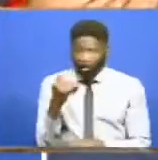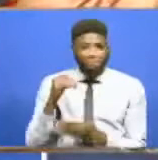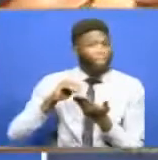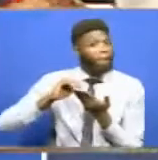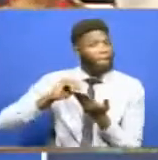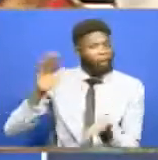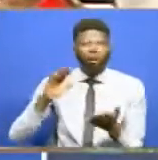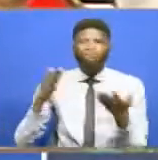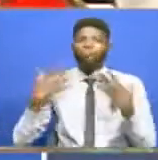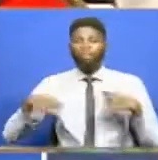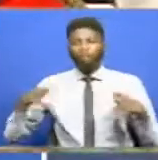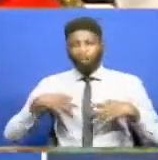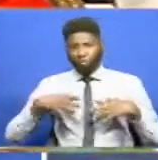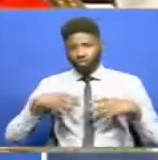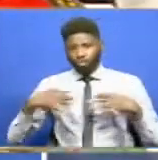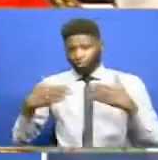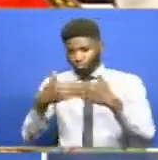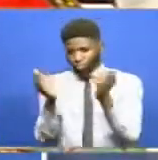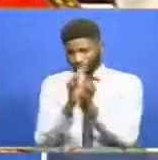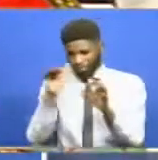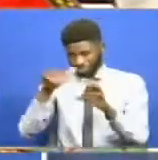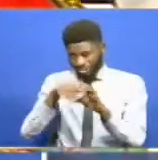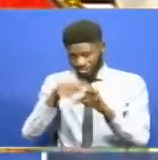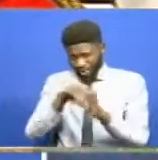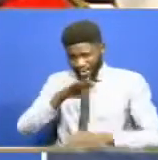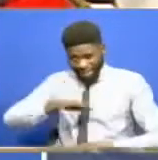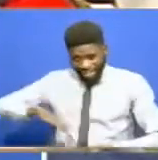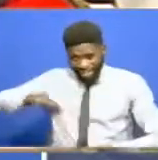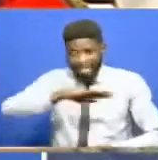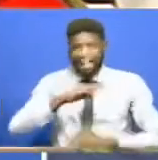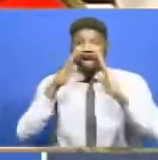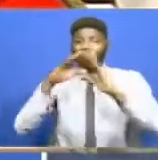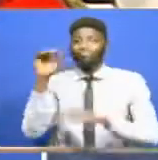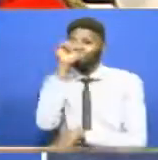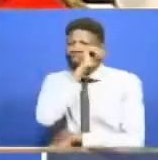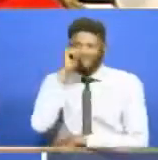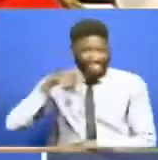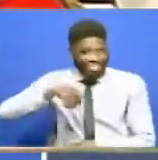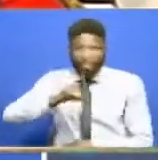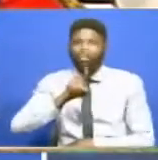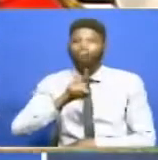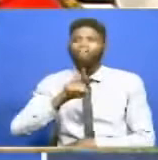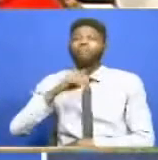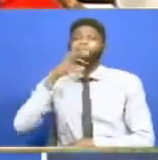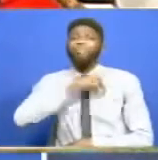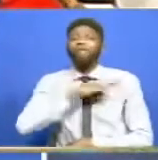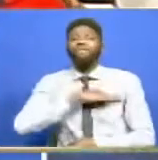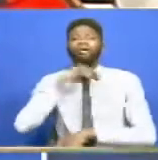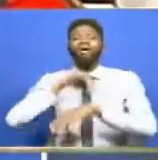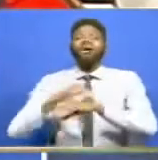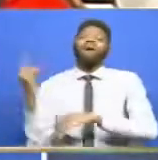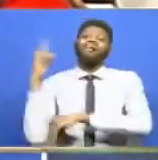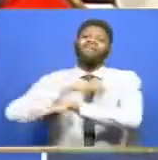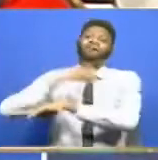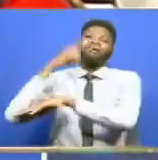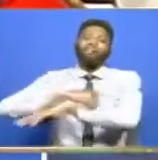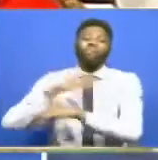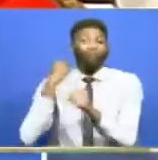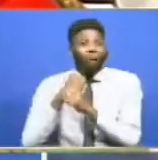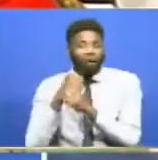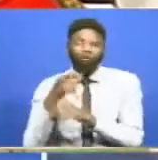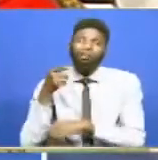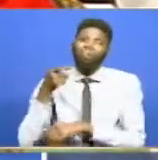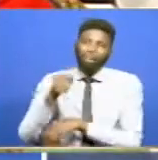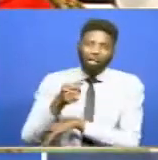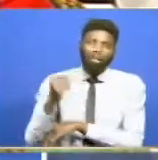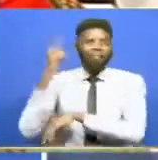the larger community in the informal settlements, they earn daily, they get their daily wages. So